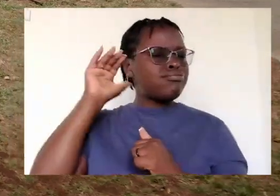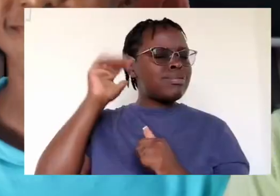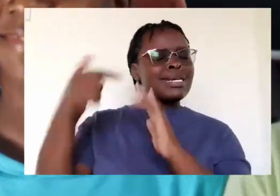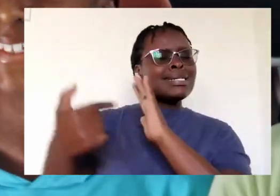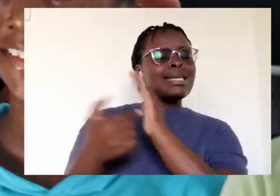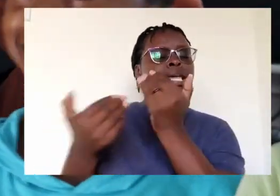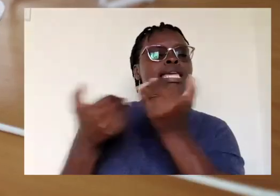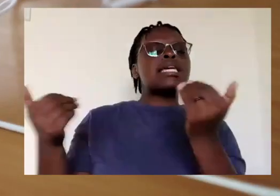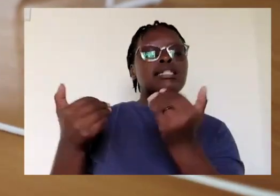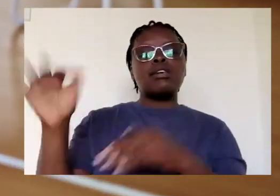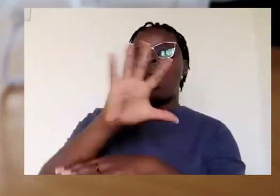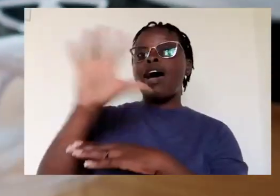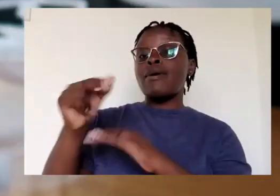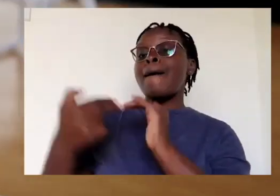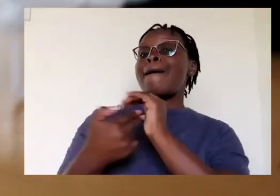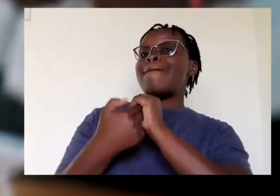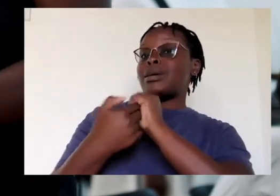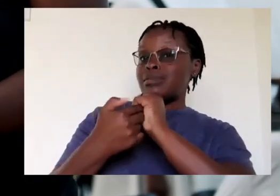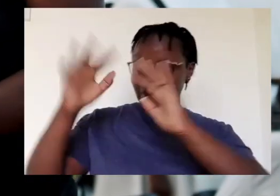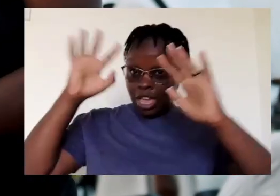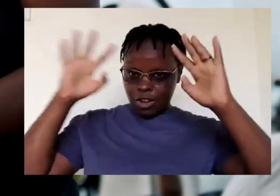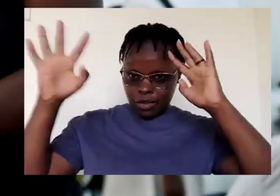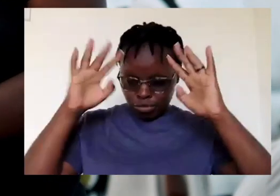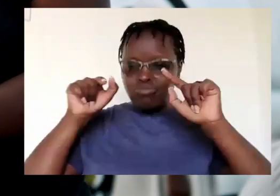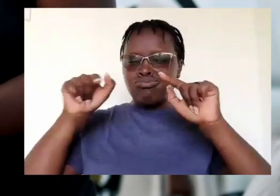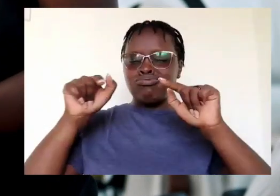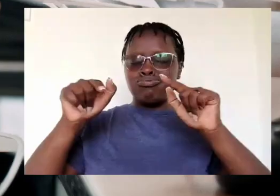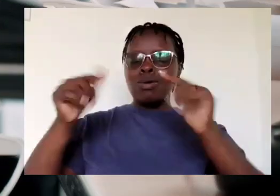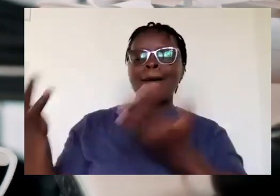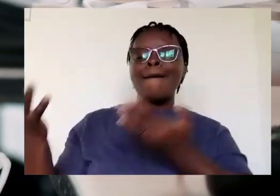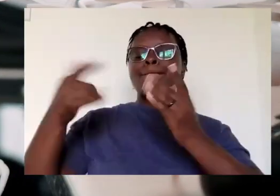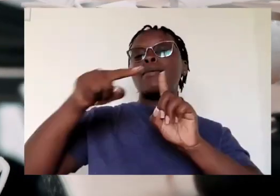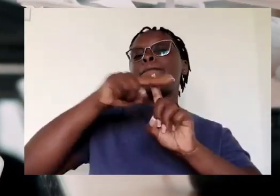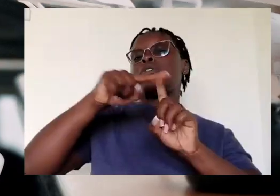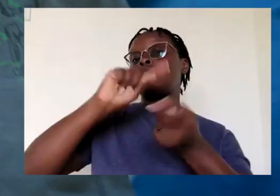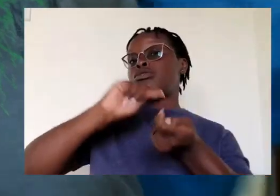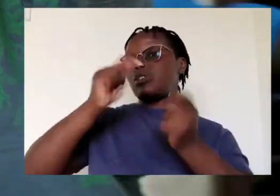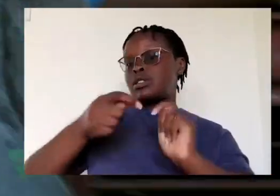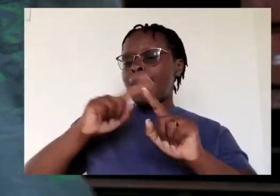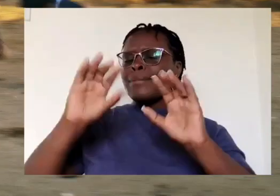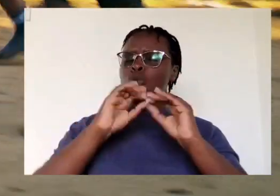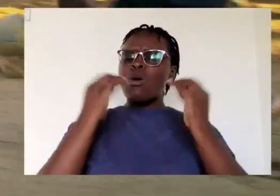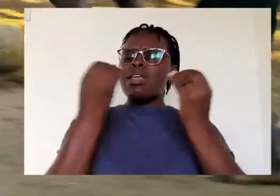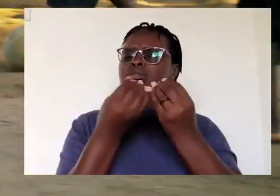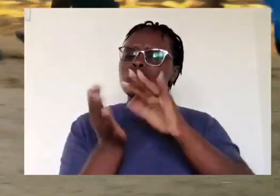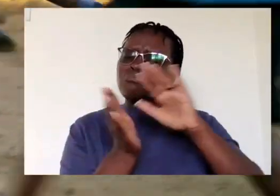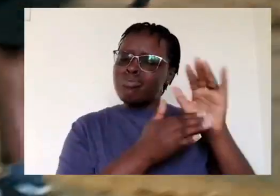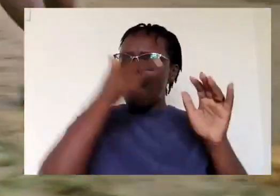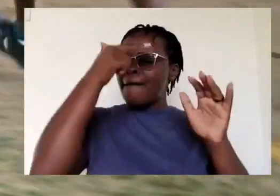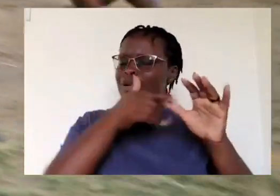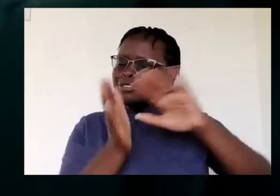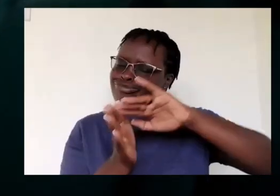Hearing from Tech Kids Africa, it's clear that partnerships and innovations are driving positive change in EdTech. But beyond organizations and